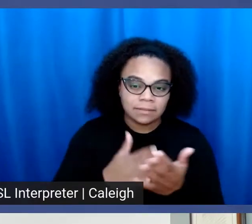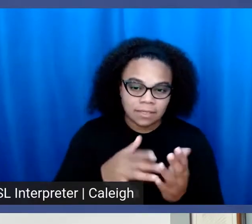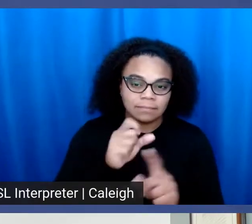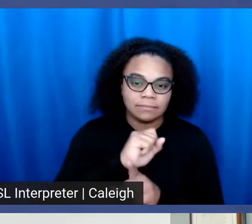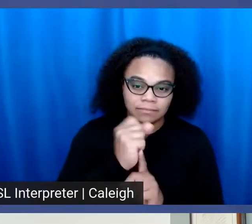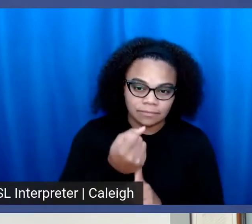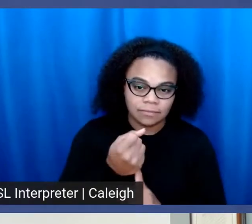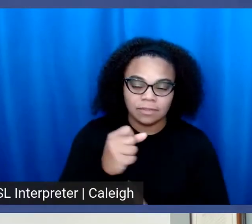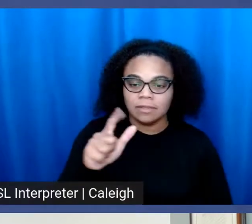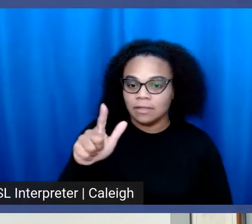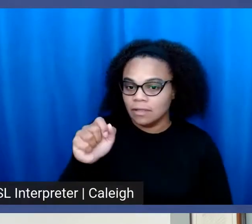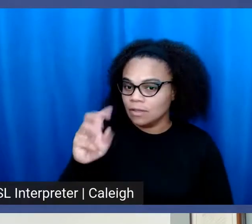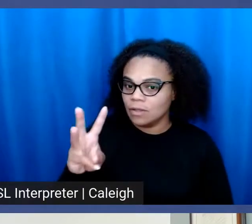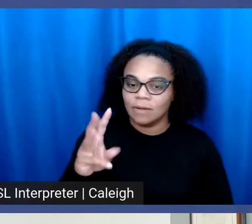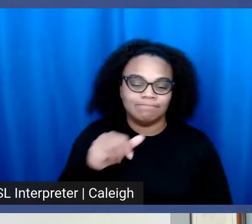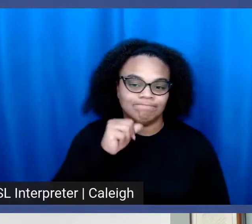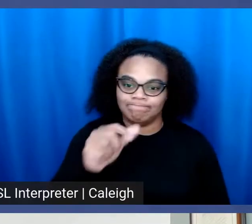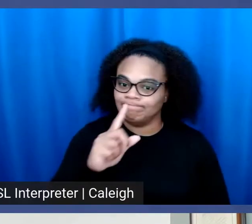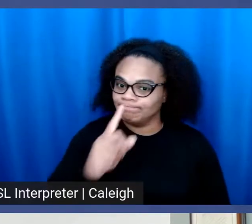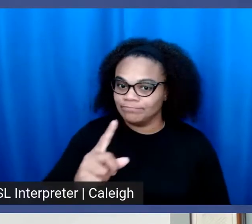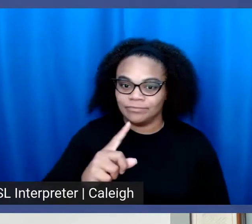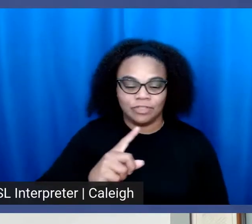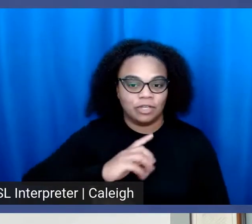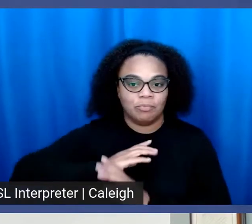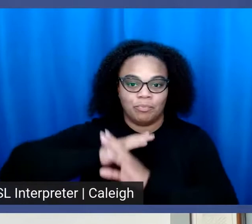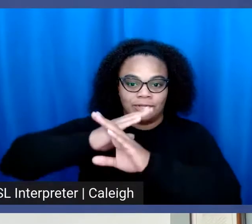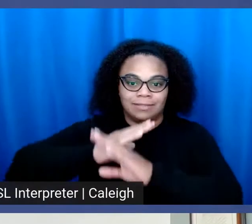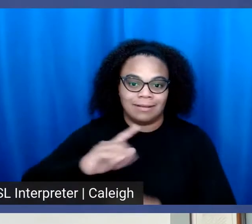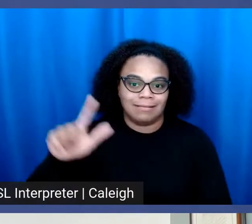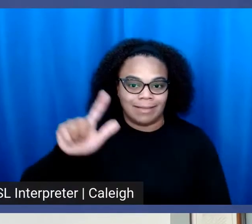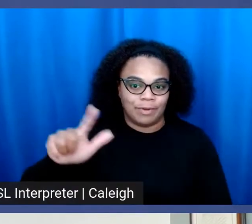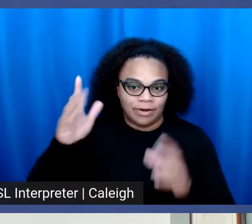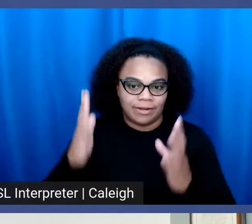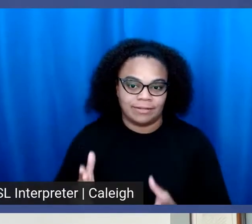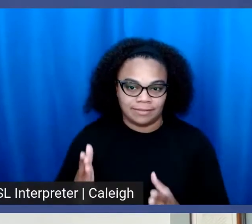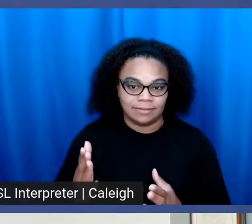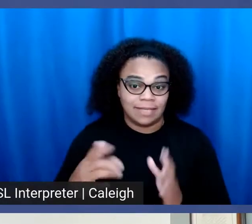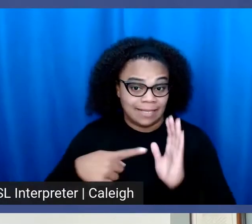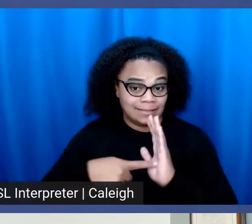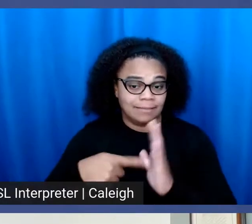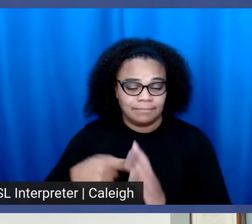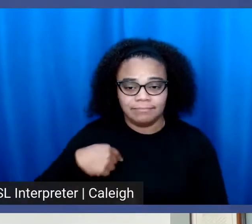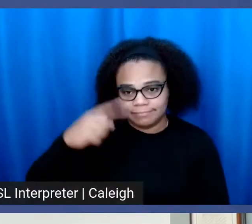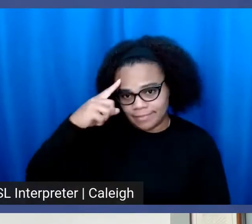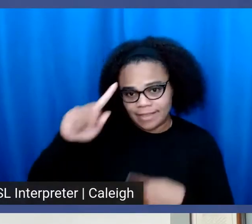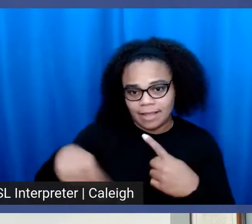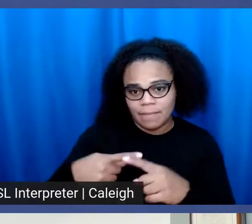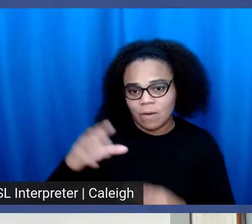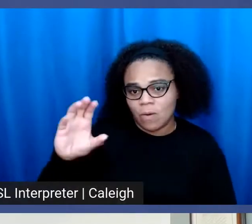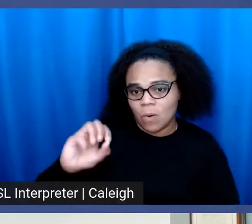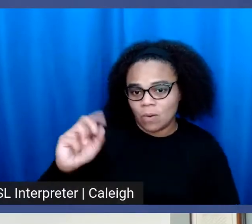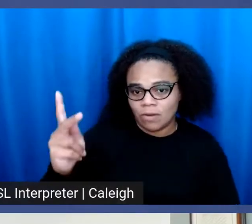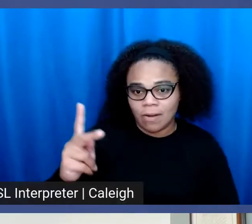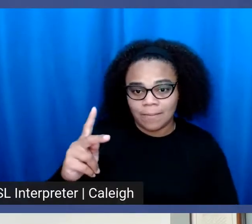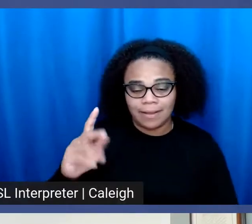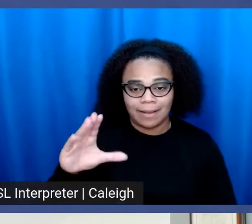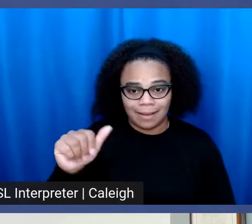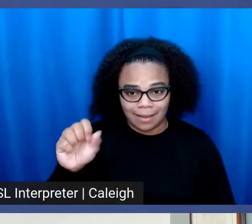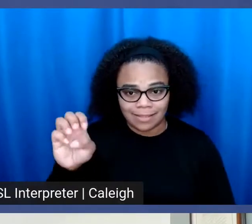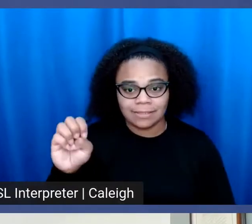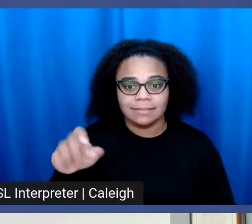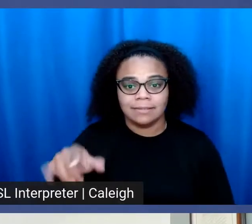law is not as protective of librarians as it should be. I'm thinking particularly about this Oklahoma case that Martha referenced earlier and that you referenced earlier, Ricky, where